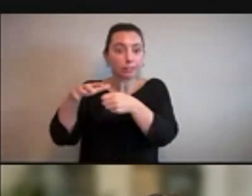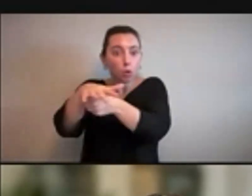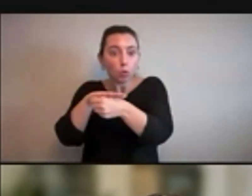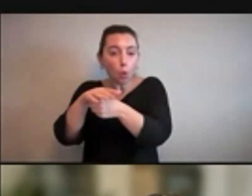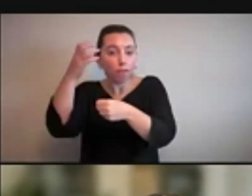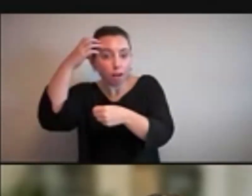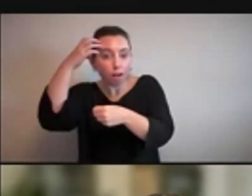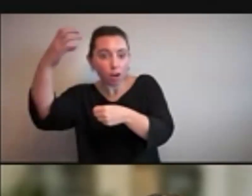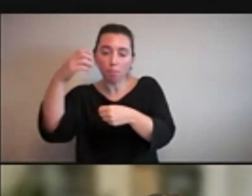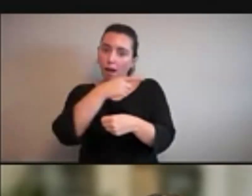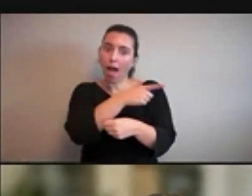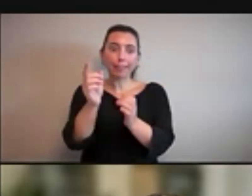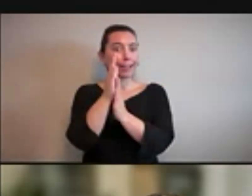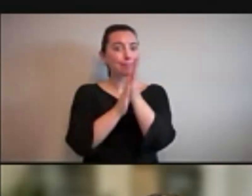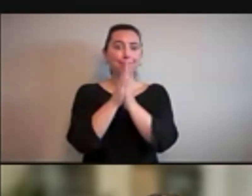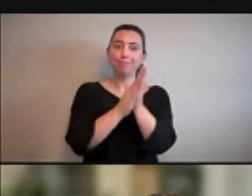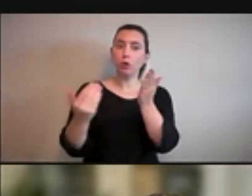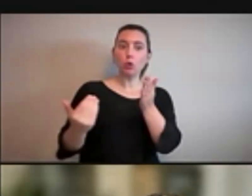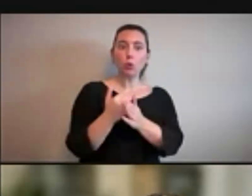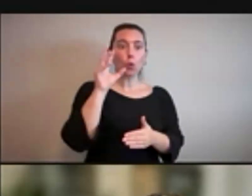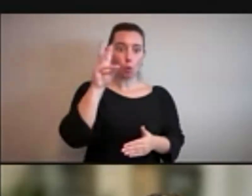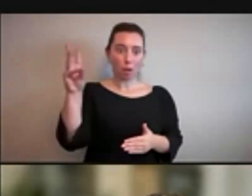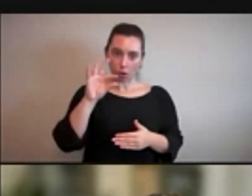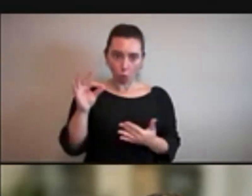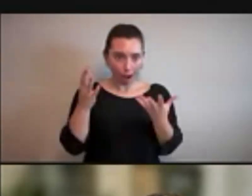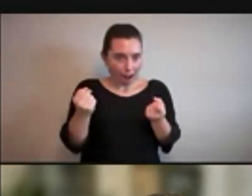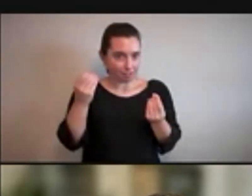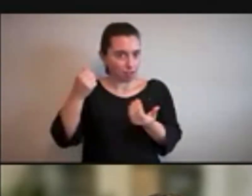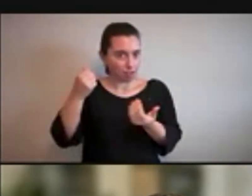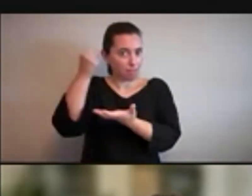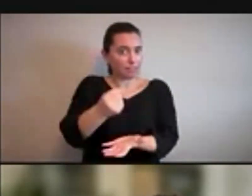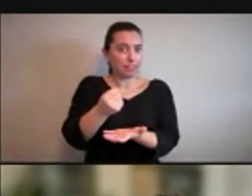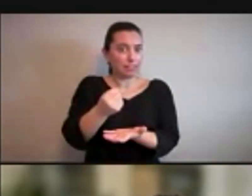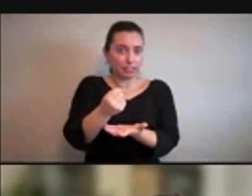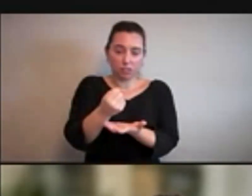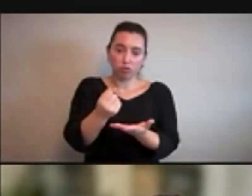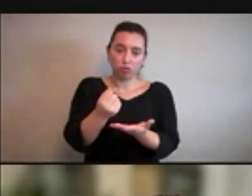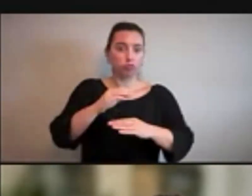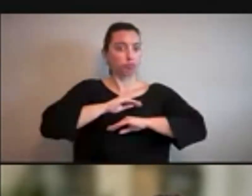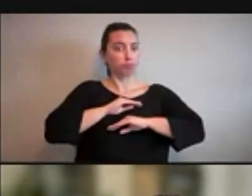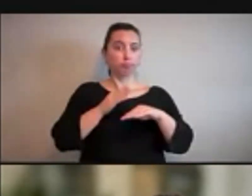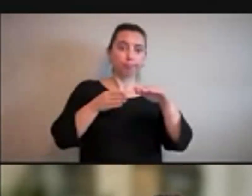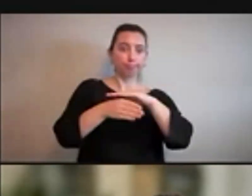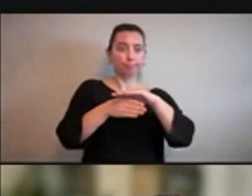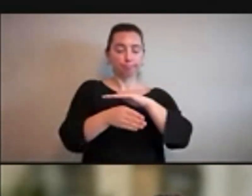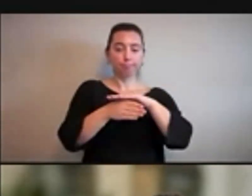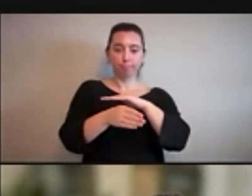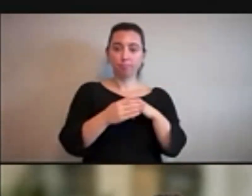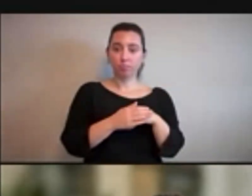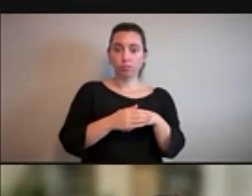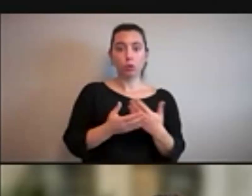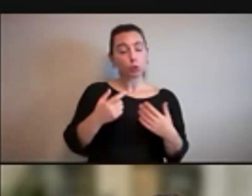to do the new websites, to have funds, and also they are. When we speak with them,